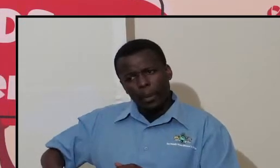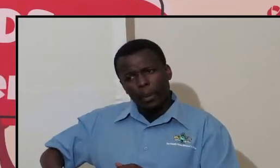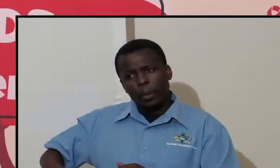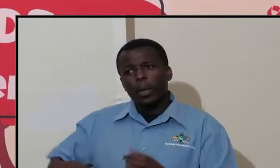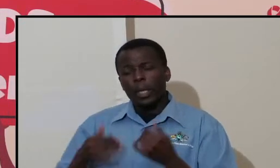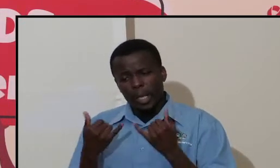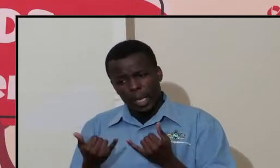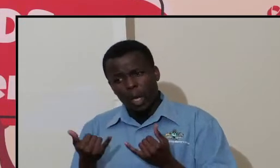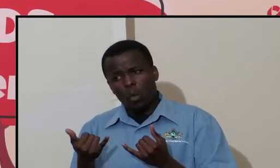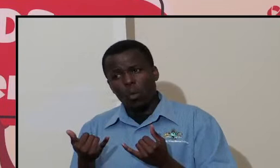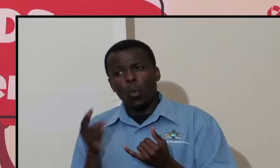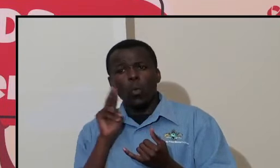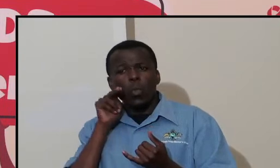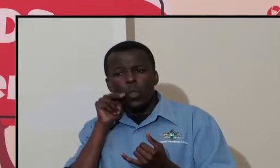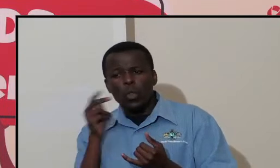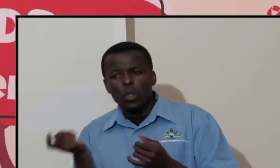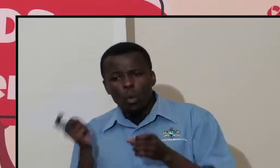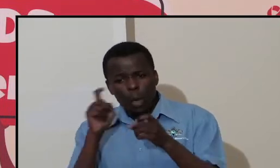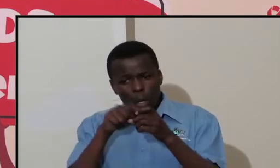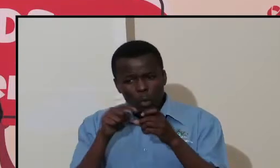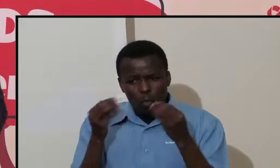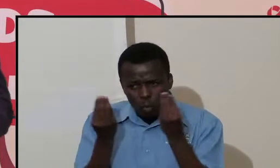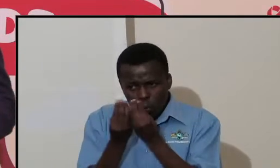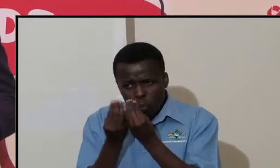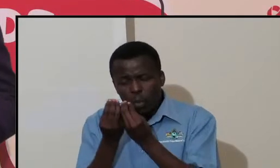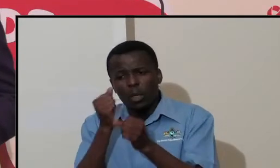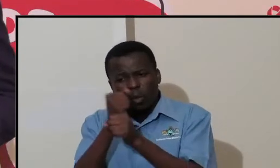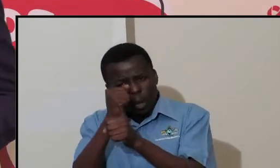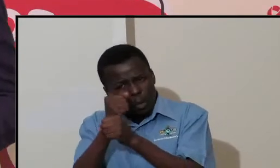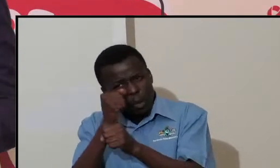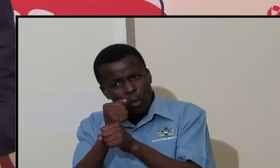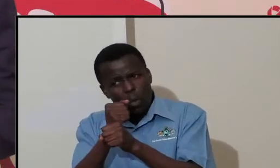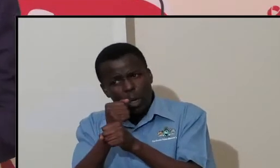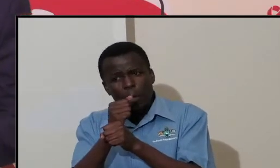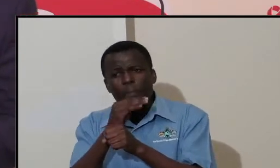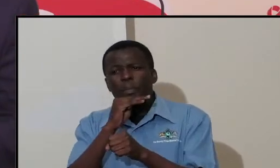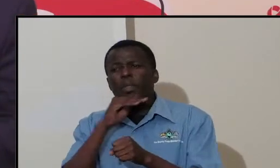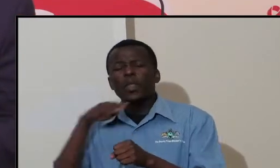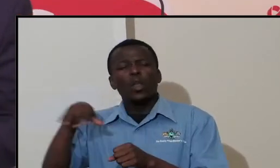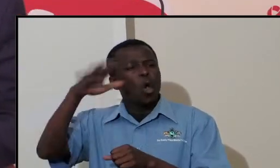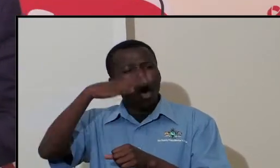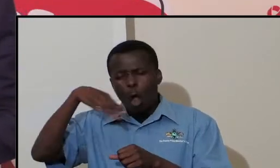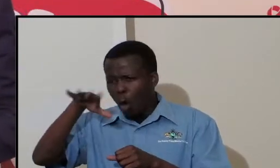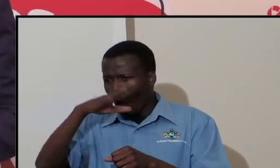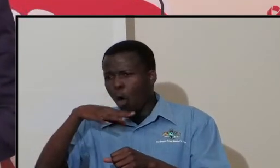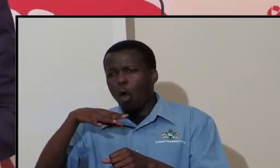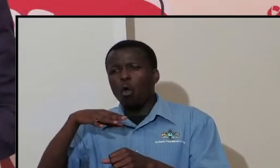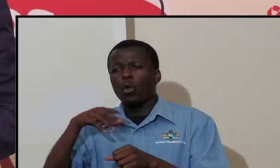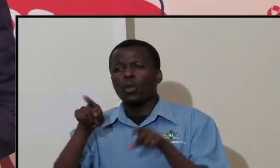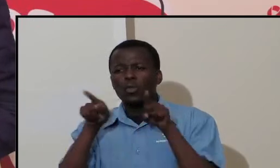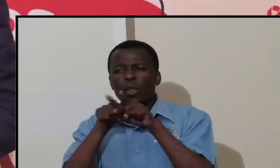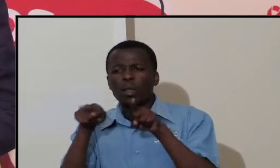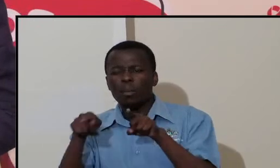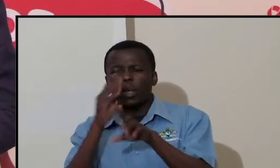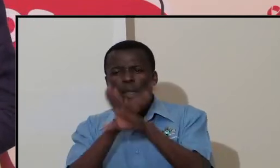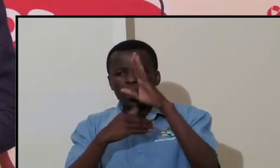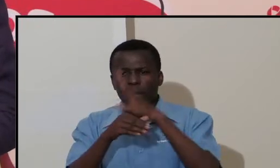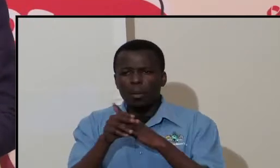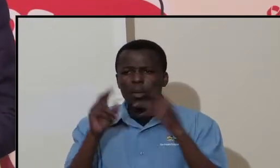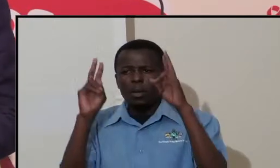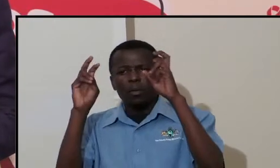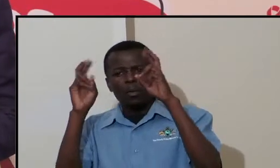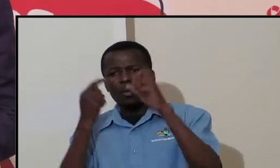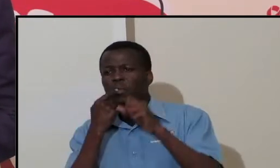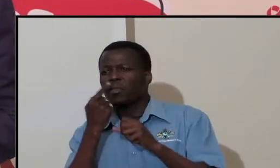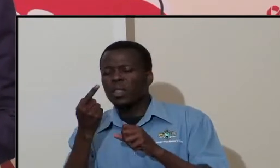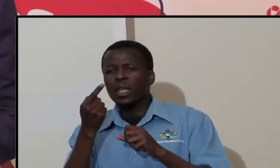is when all sectors are mobilized in the spirit of nothing for us without us that civil society will